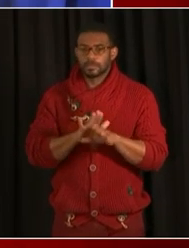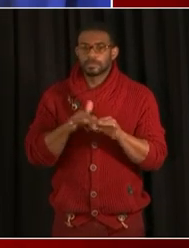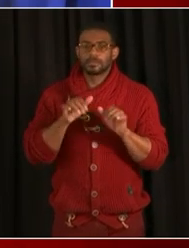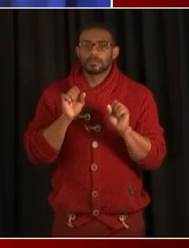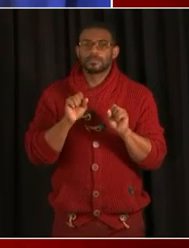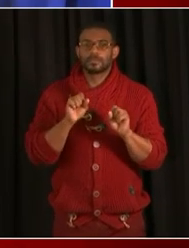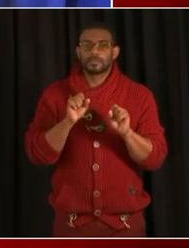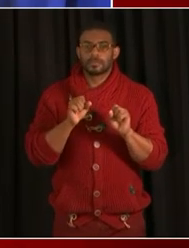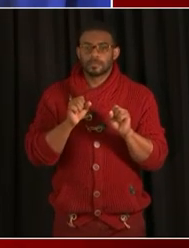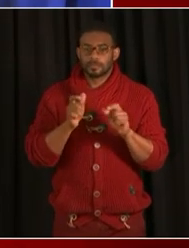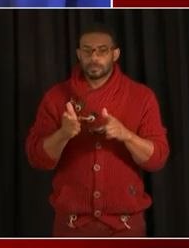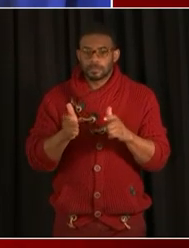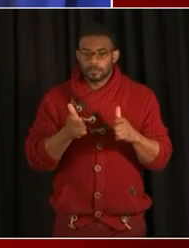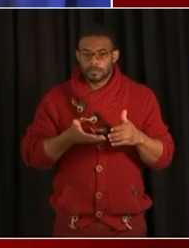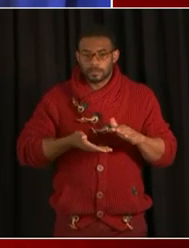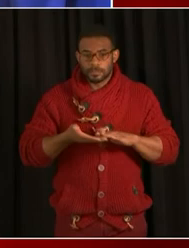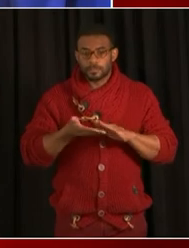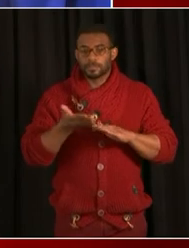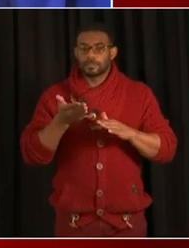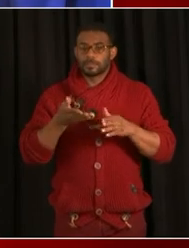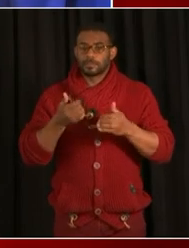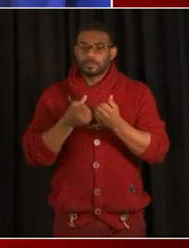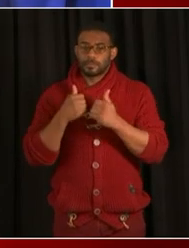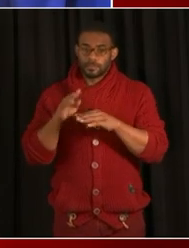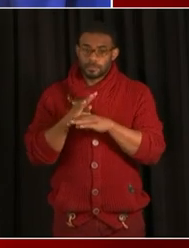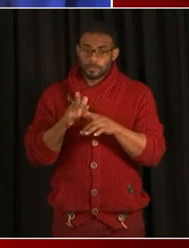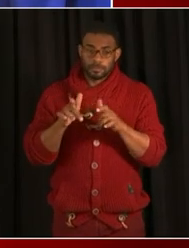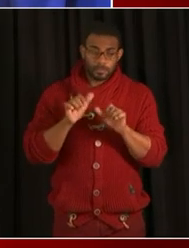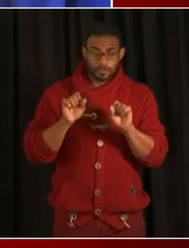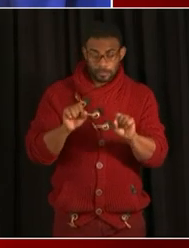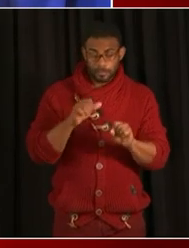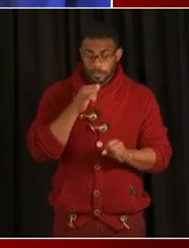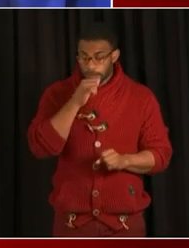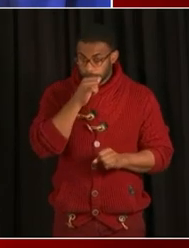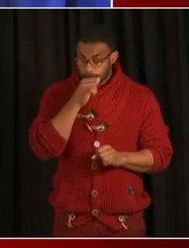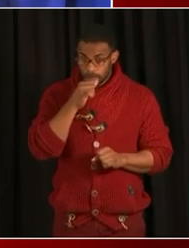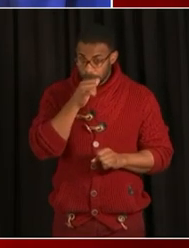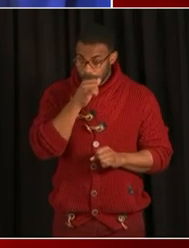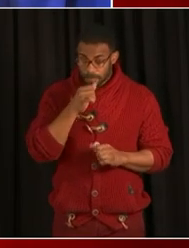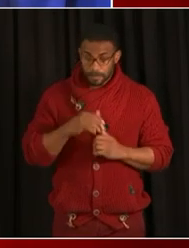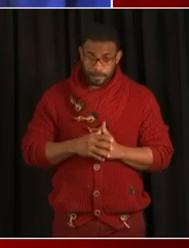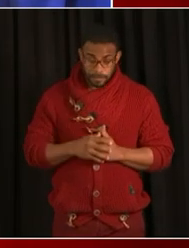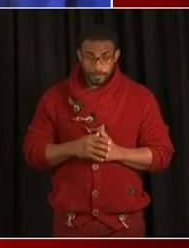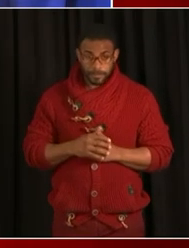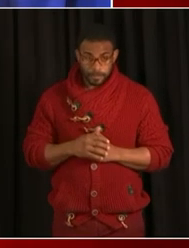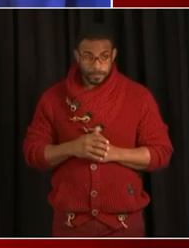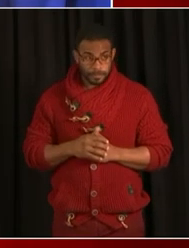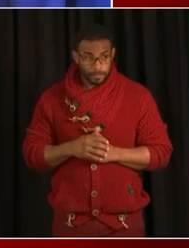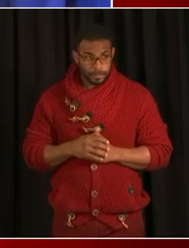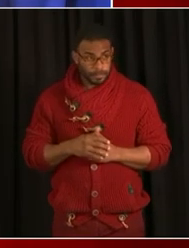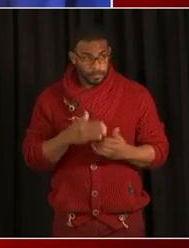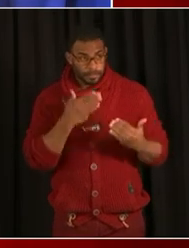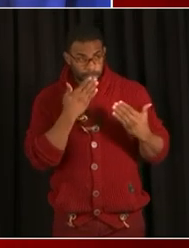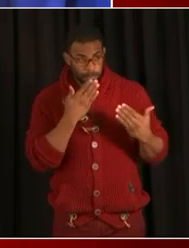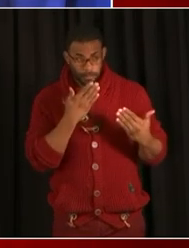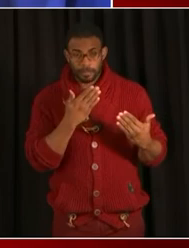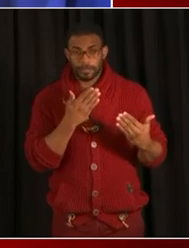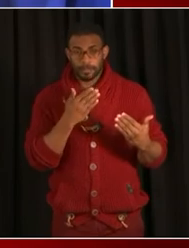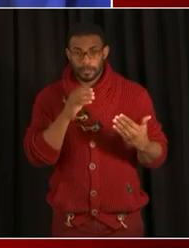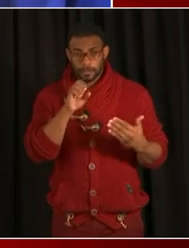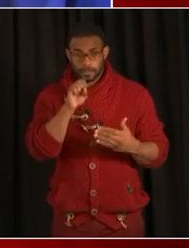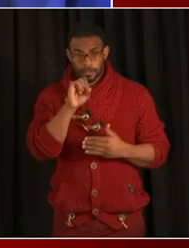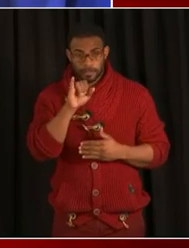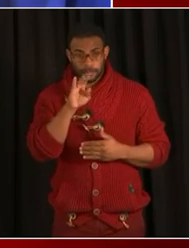how we can expedite and support our businesses as quickly as we possibly can. Well, thank you,